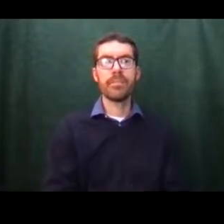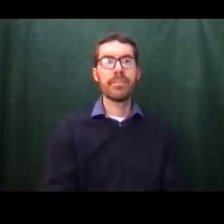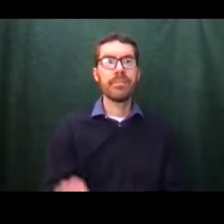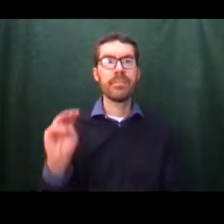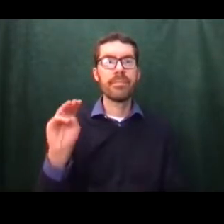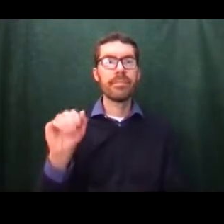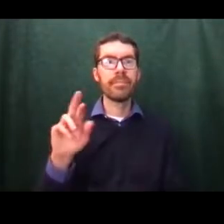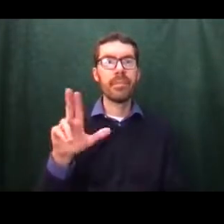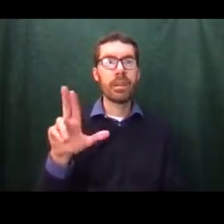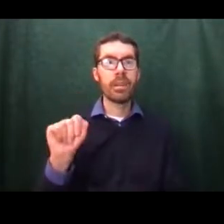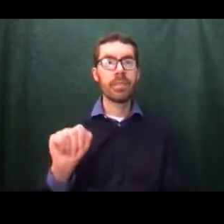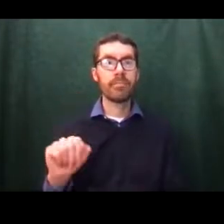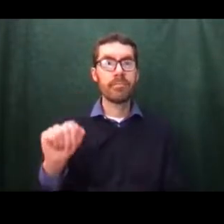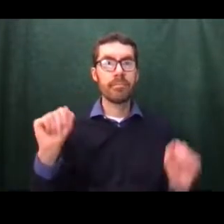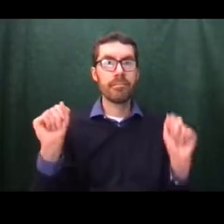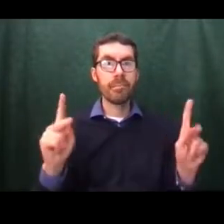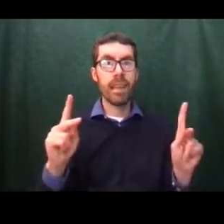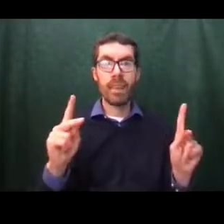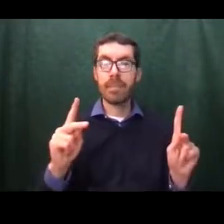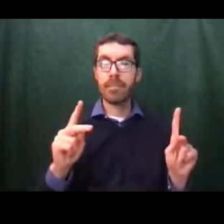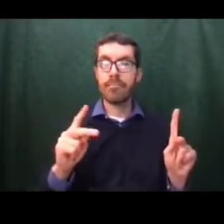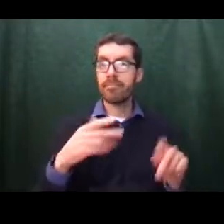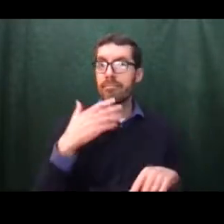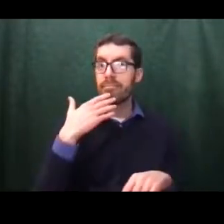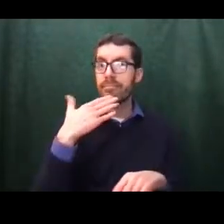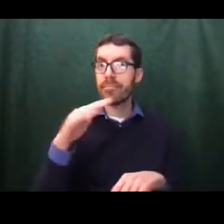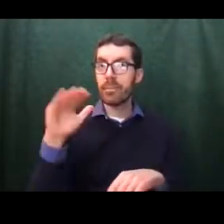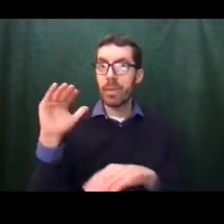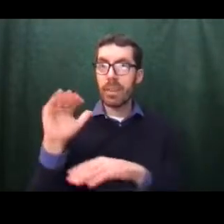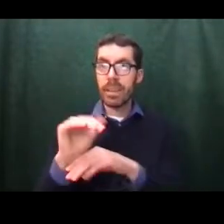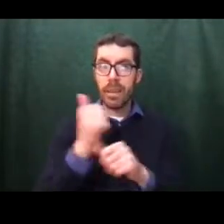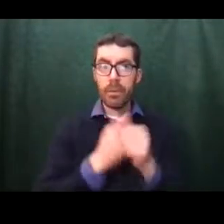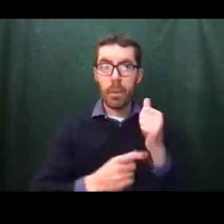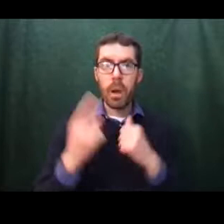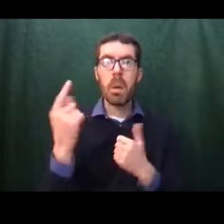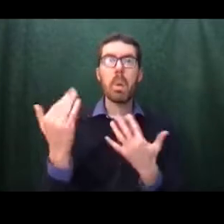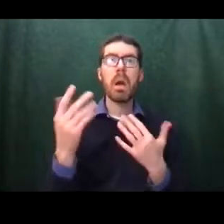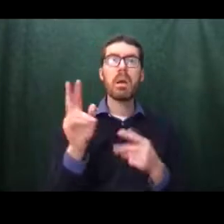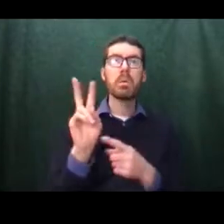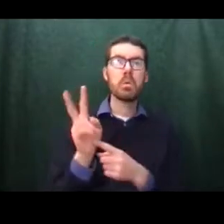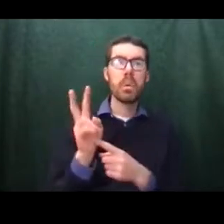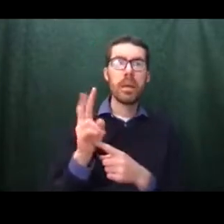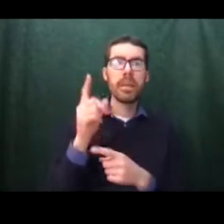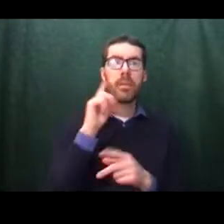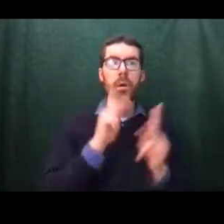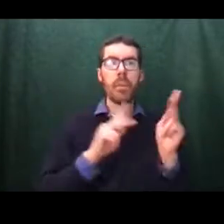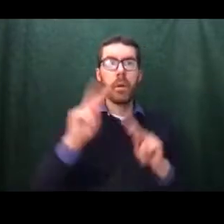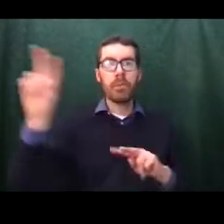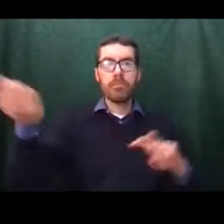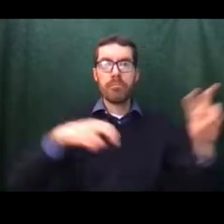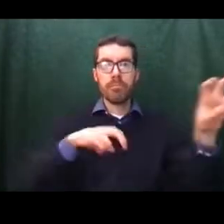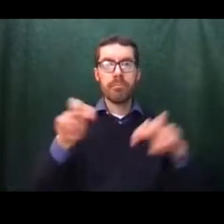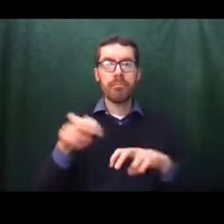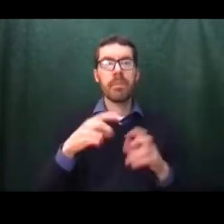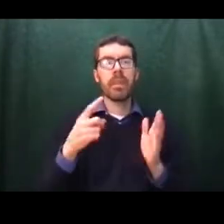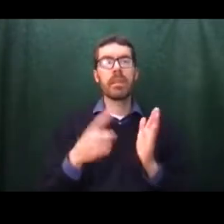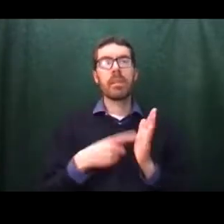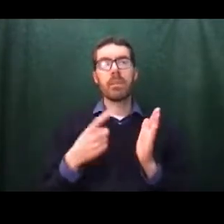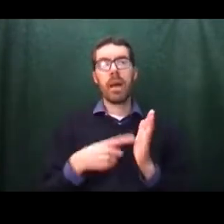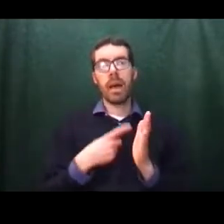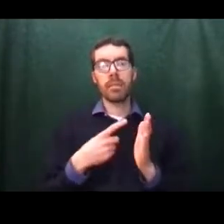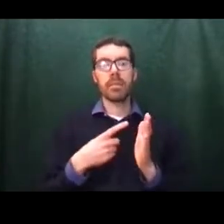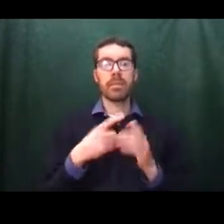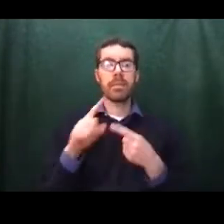everybody. Wait a couple minutes as folks are transitioning into this space. I know kind of the tech sometimes when you're transitioning and moving